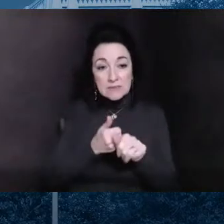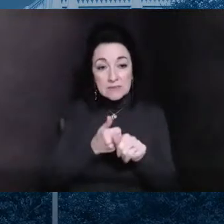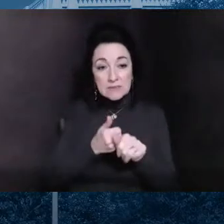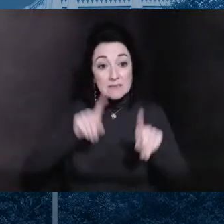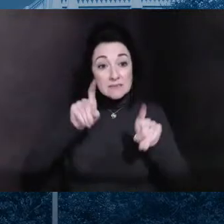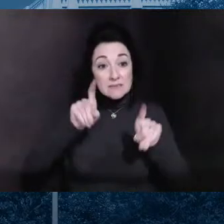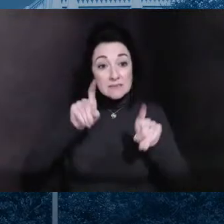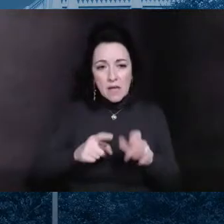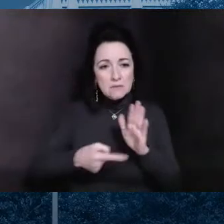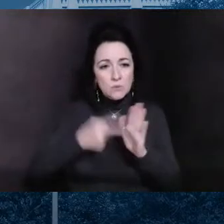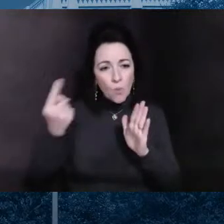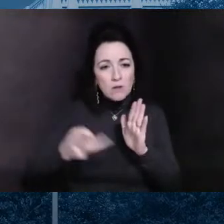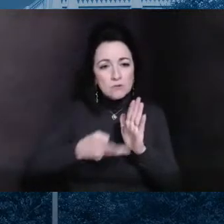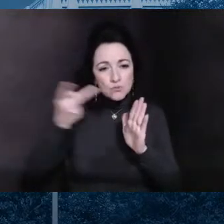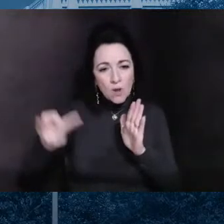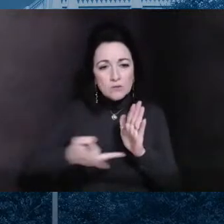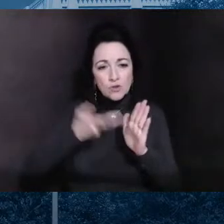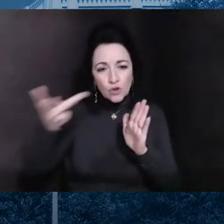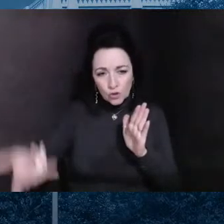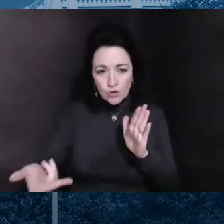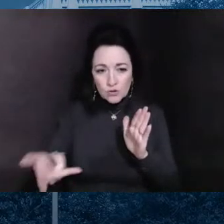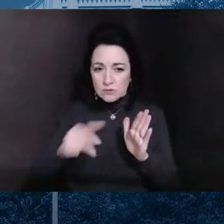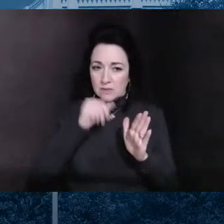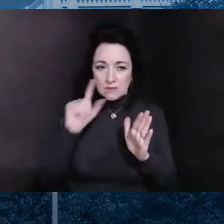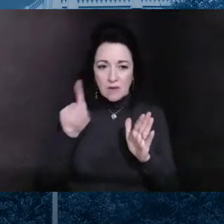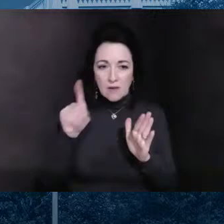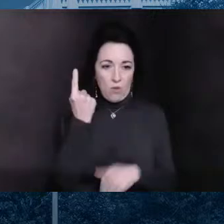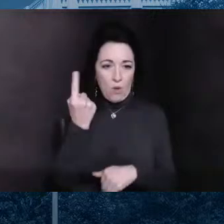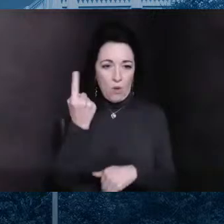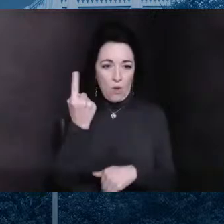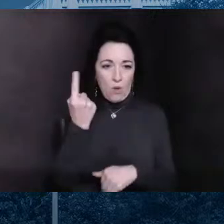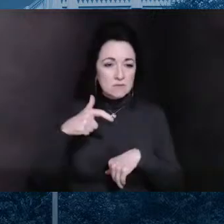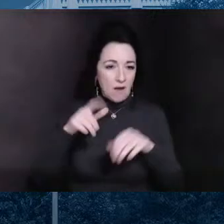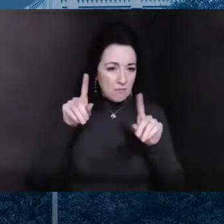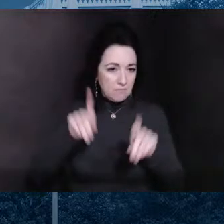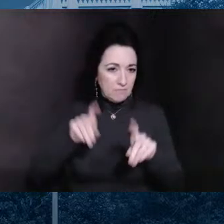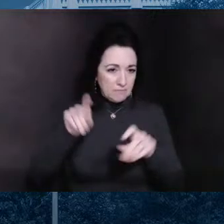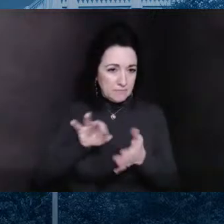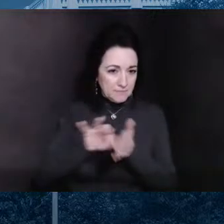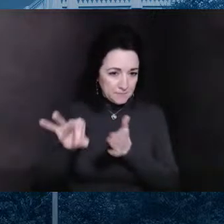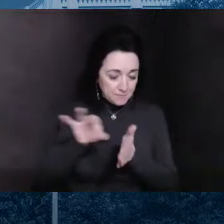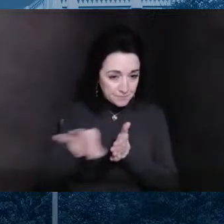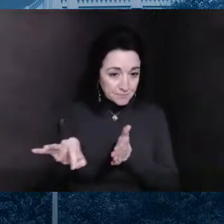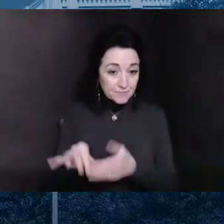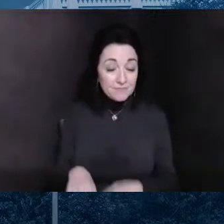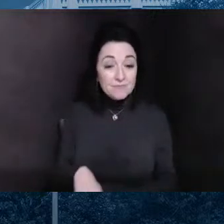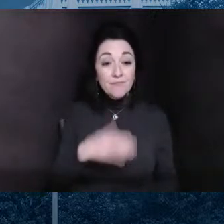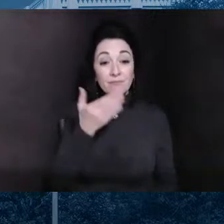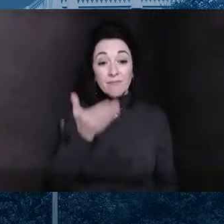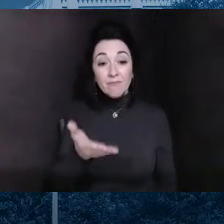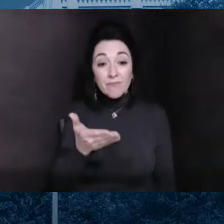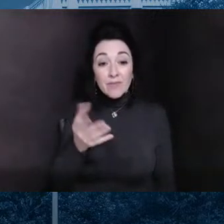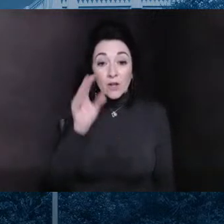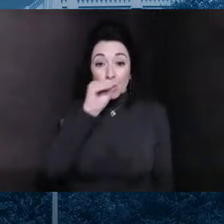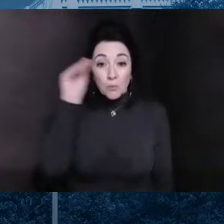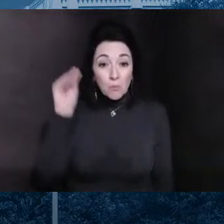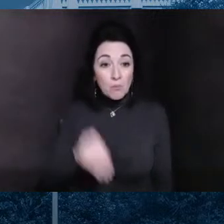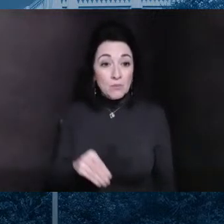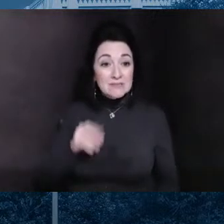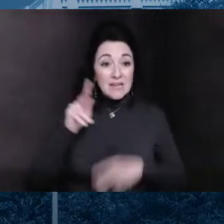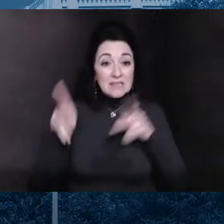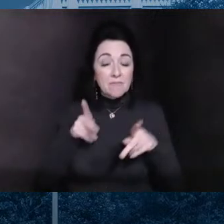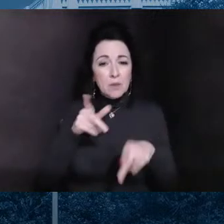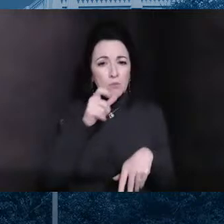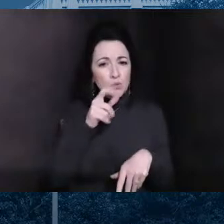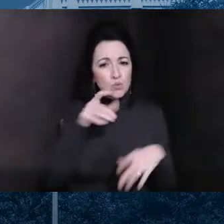18 to 34-year-olds and 35 to 49-year-olds that are unfortunately leading the way. And a